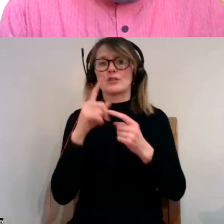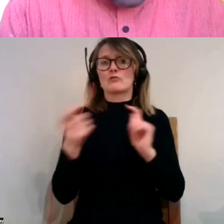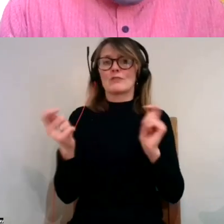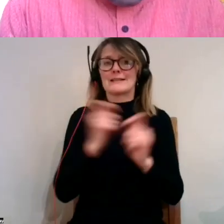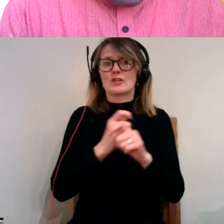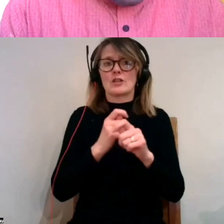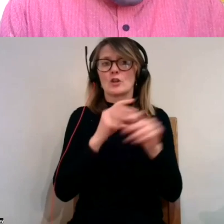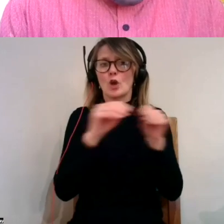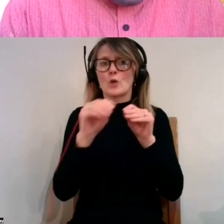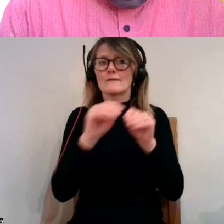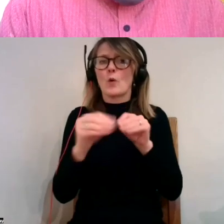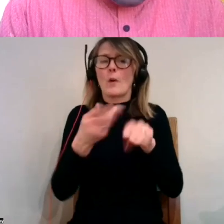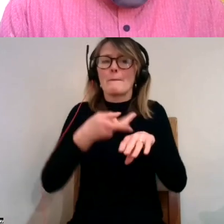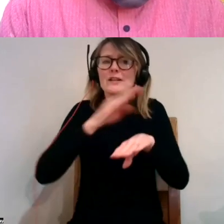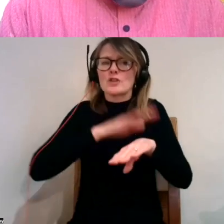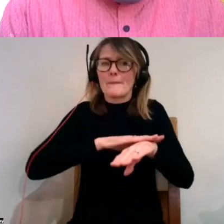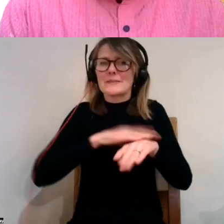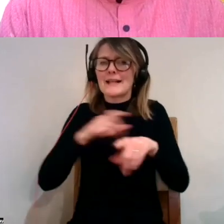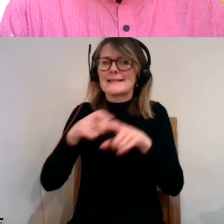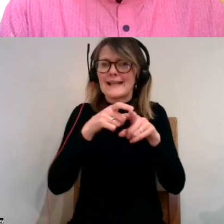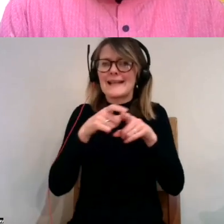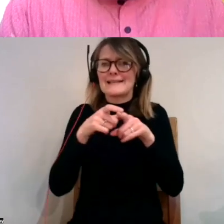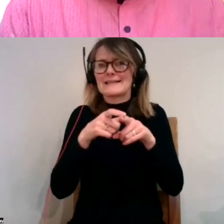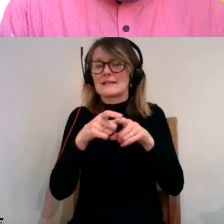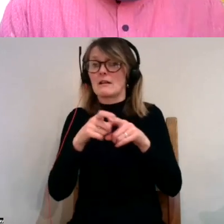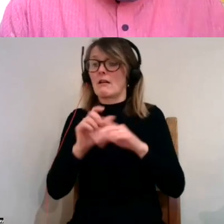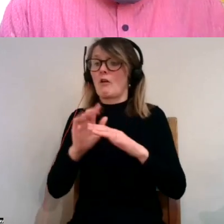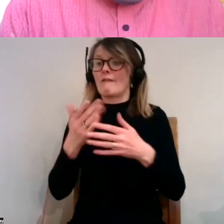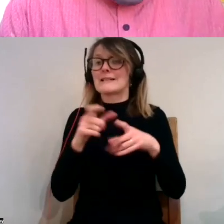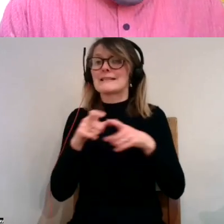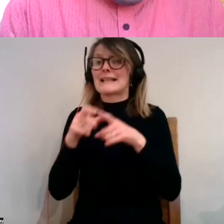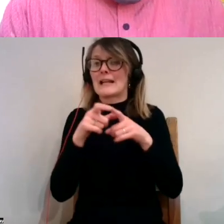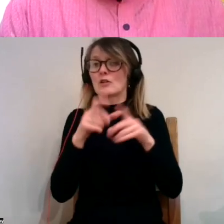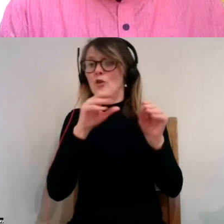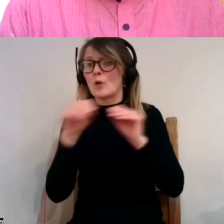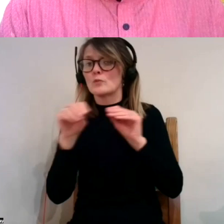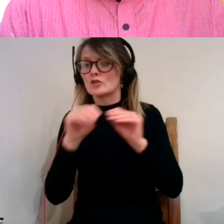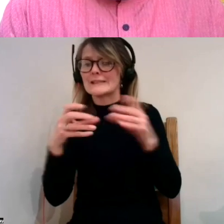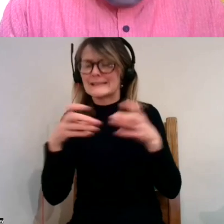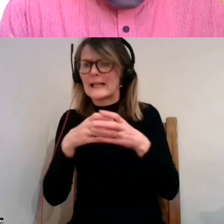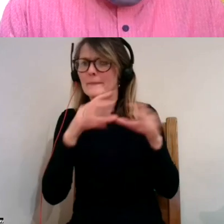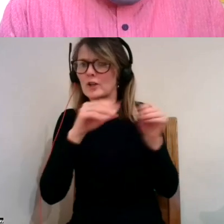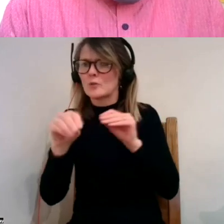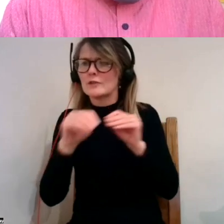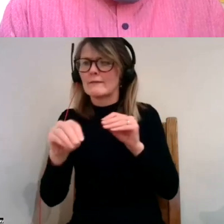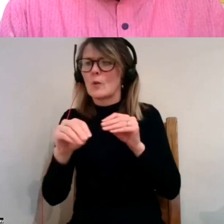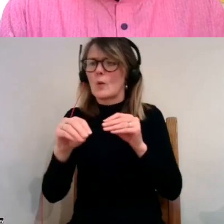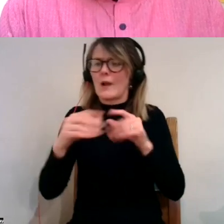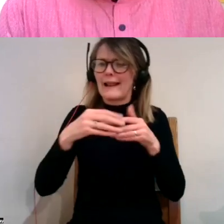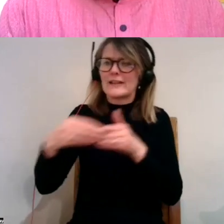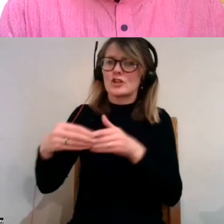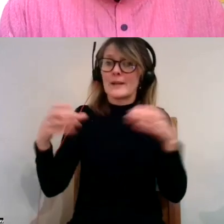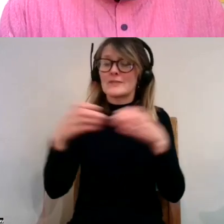and deans. And she offers team coaching to leadership teams, including in cathedrals.